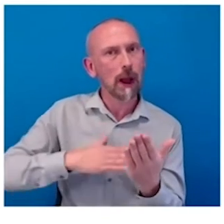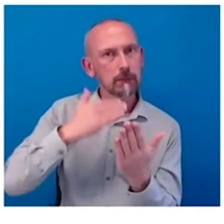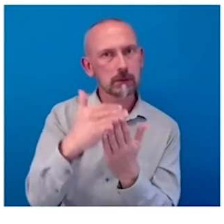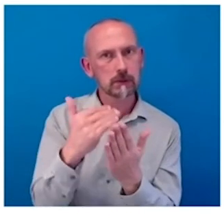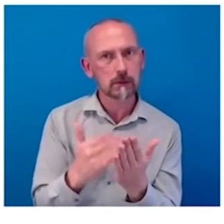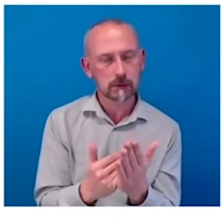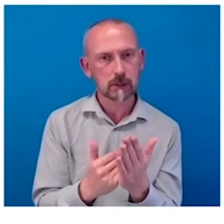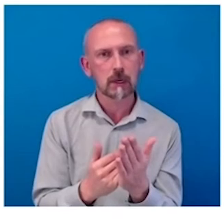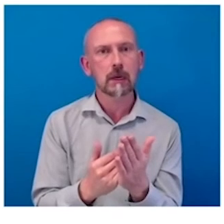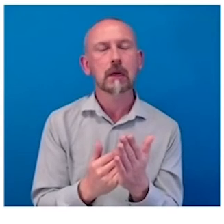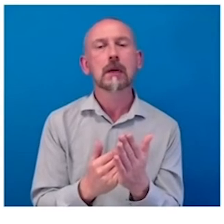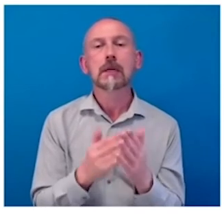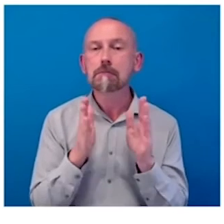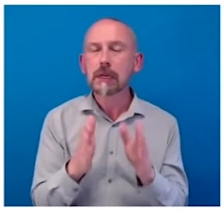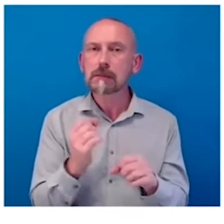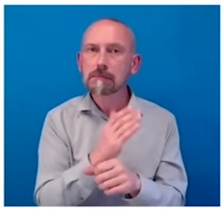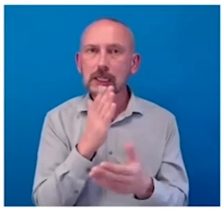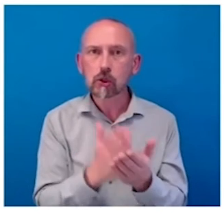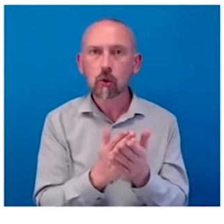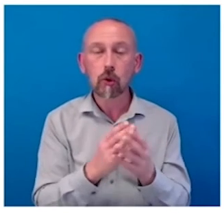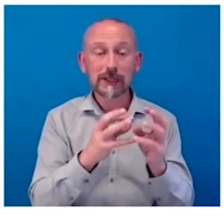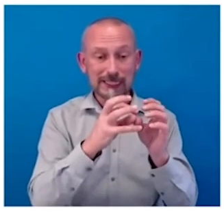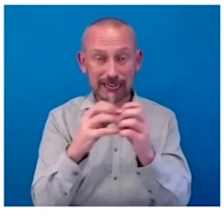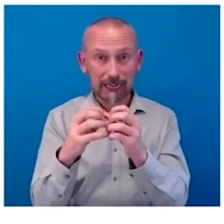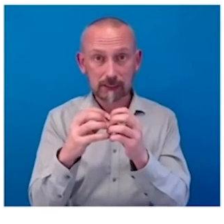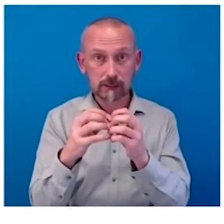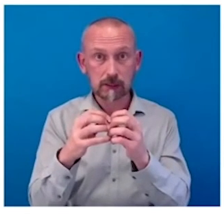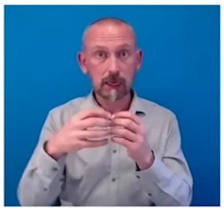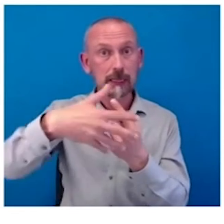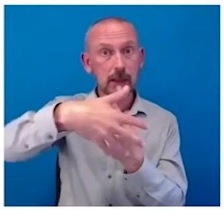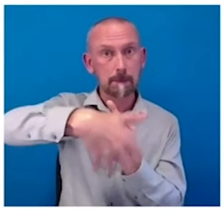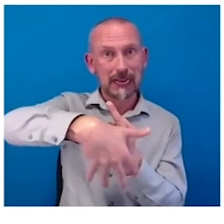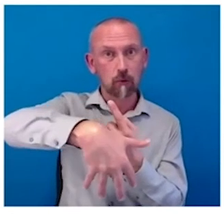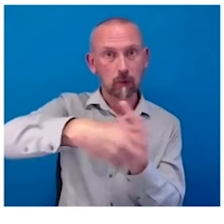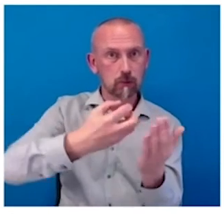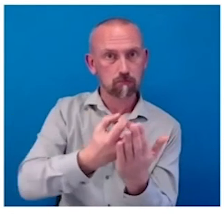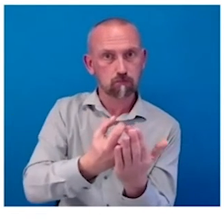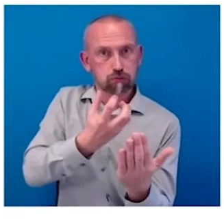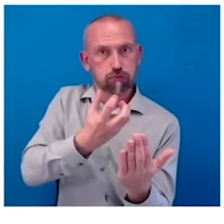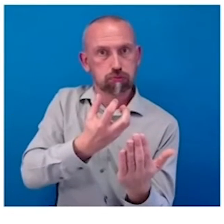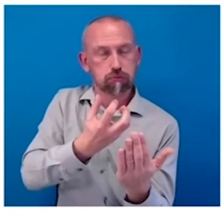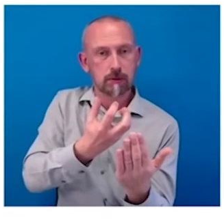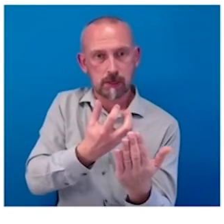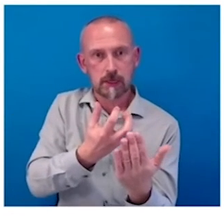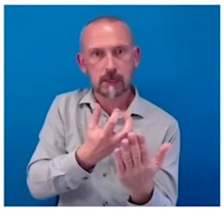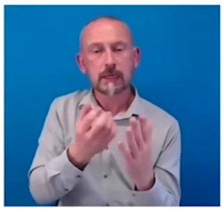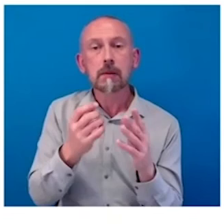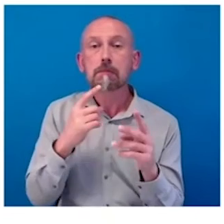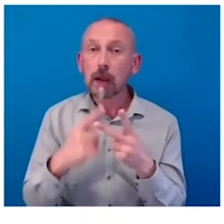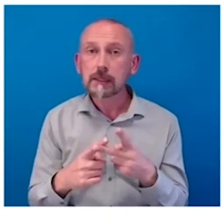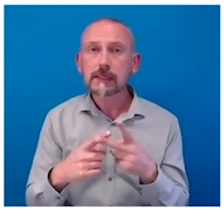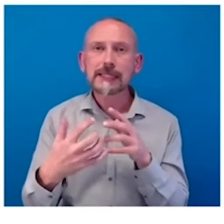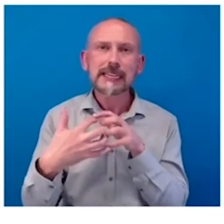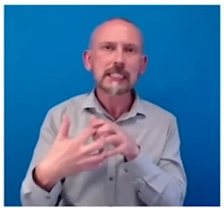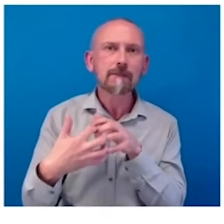there's sufficient contrast between the color of your text and the background it's on. It's also around the color of interface components as well. And